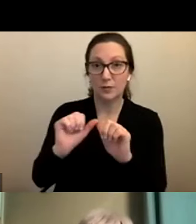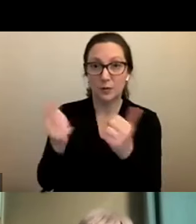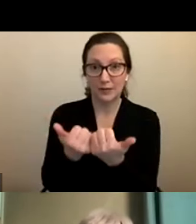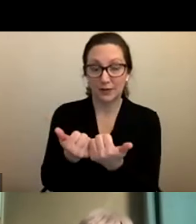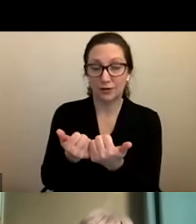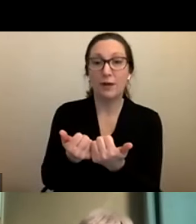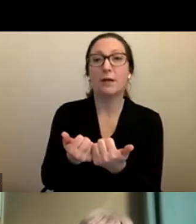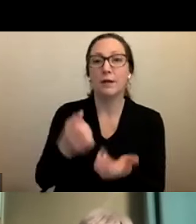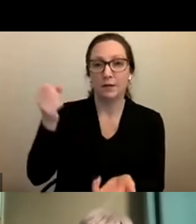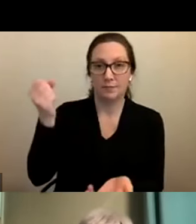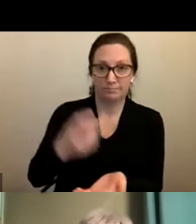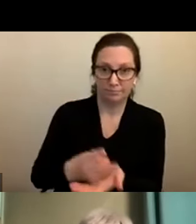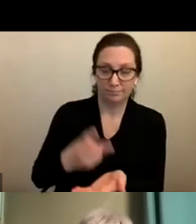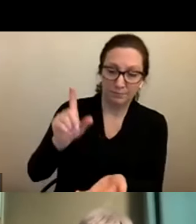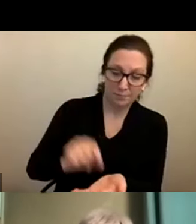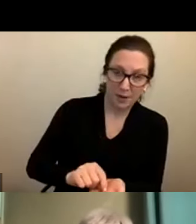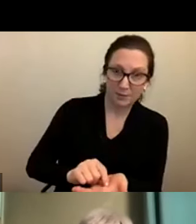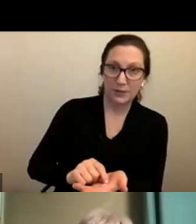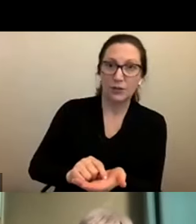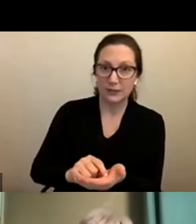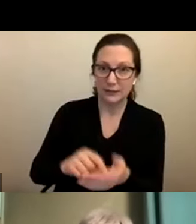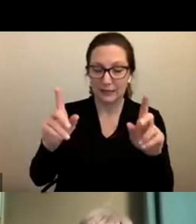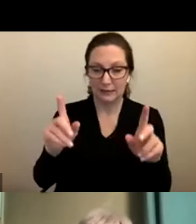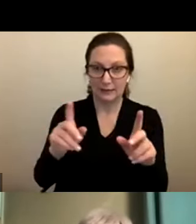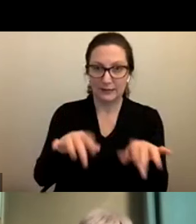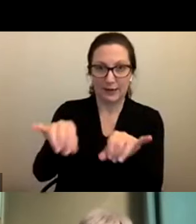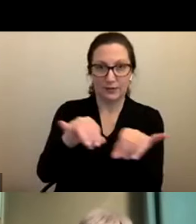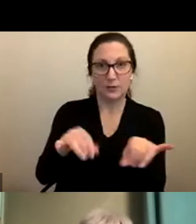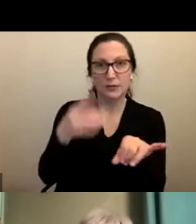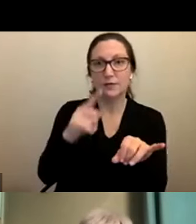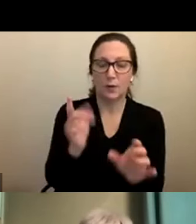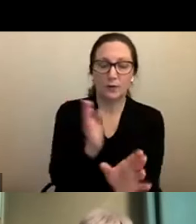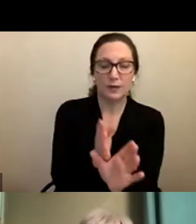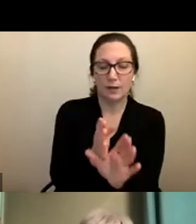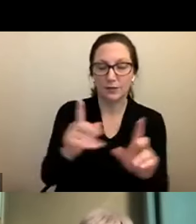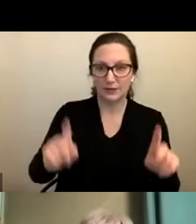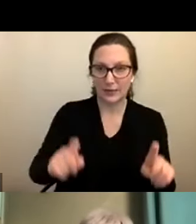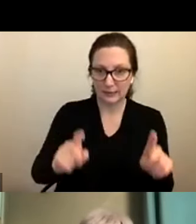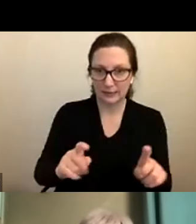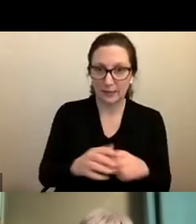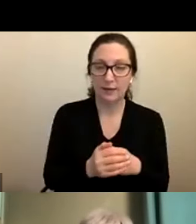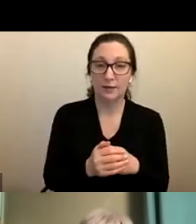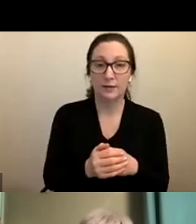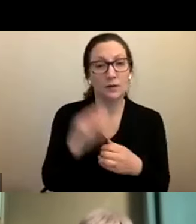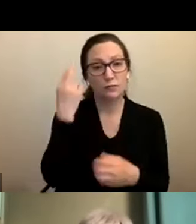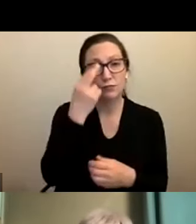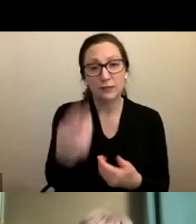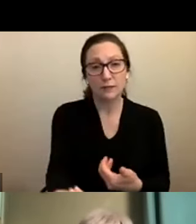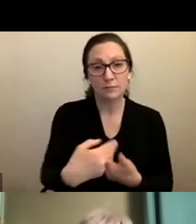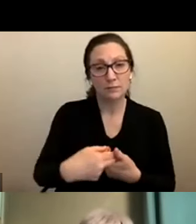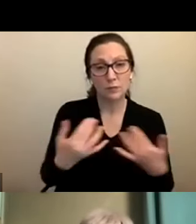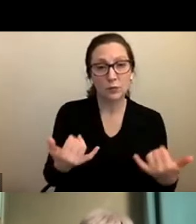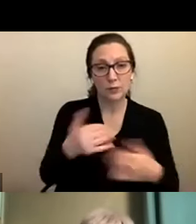the standards for educational and psychological testing. The reason I asked her to join us this evening is because of